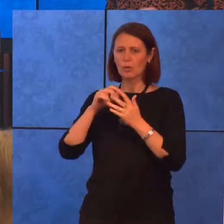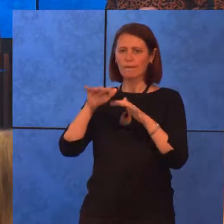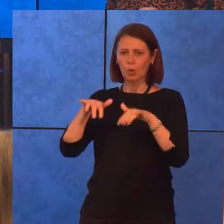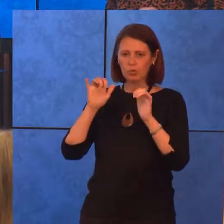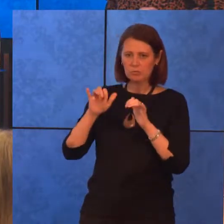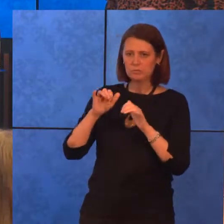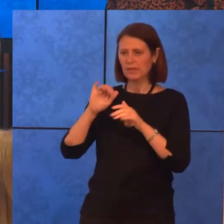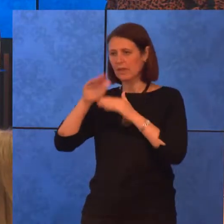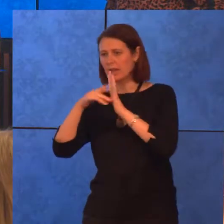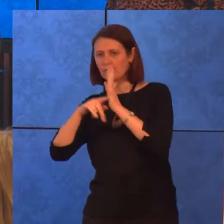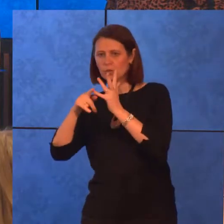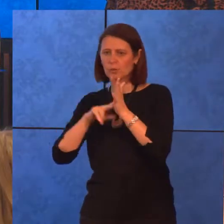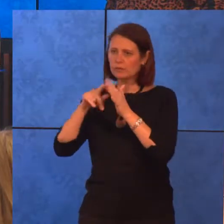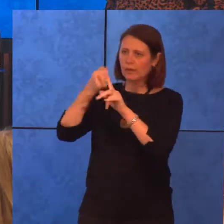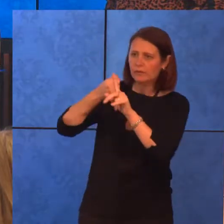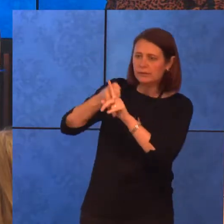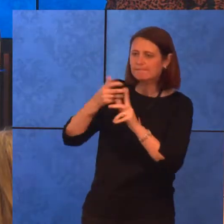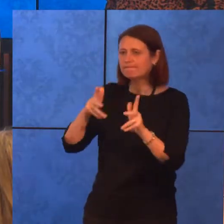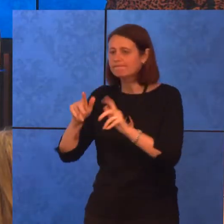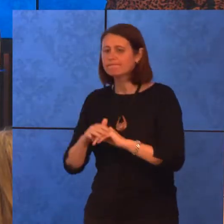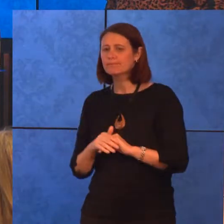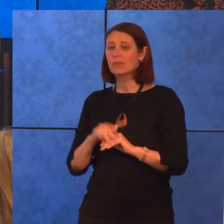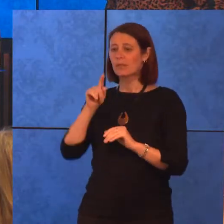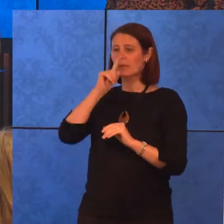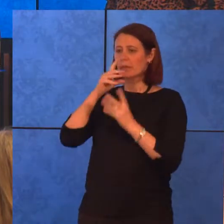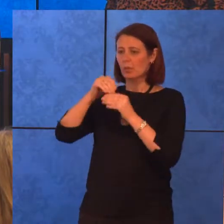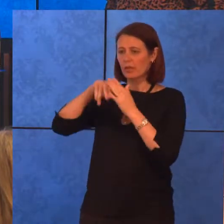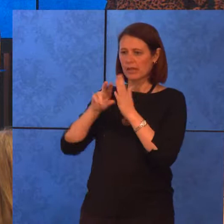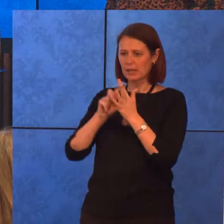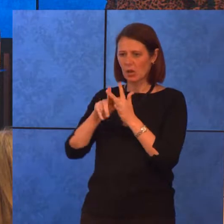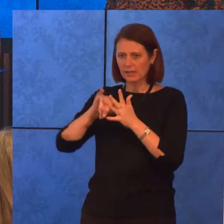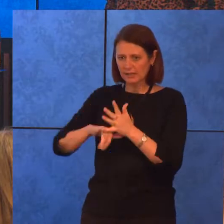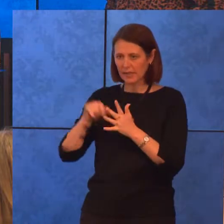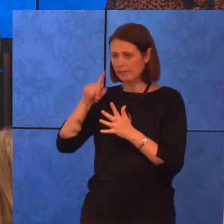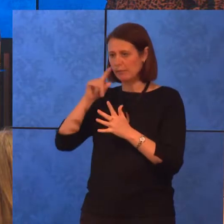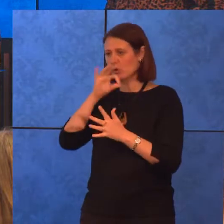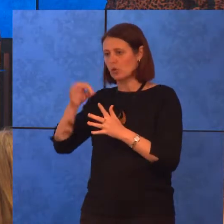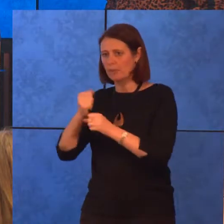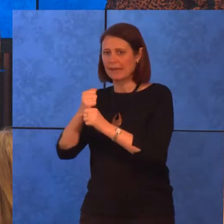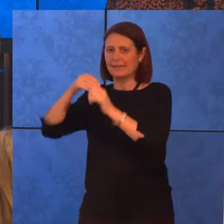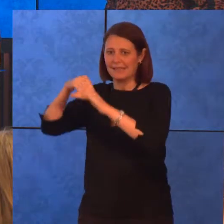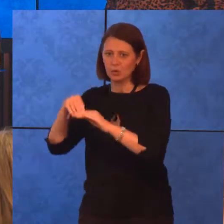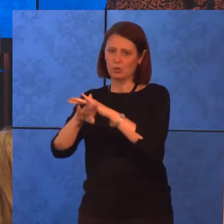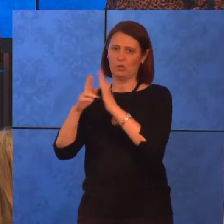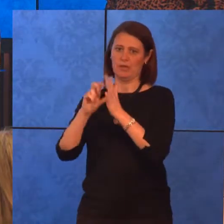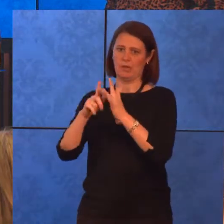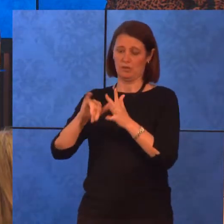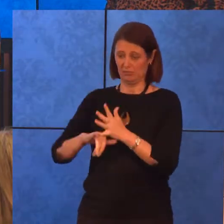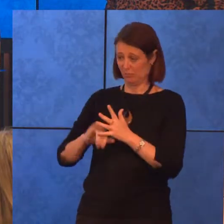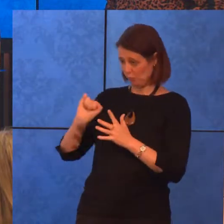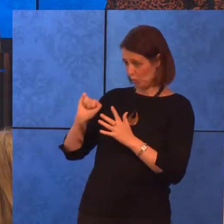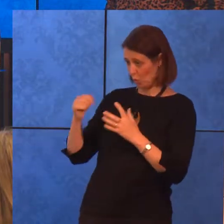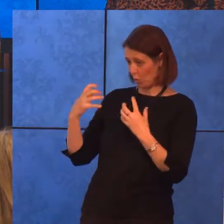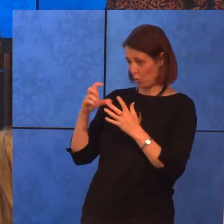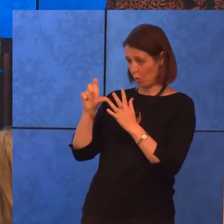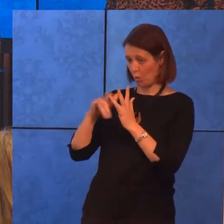for advocacy in the disability sector, both for people in the NDIS and people who don't make it into the NDIS. Does your commission have